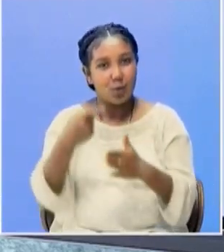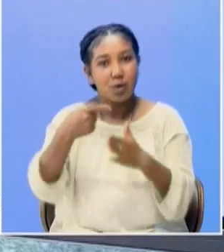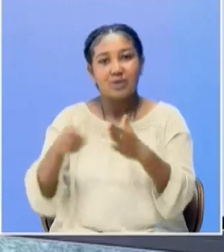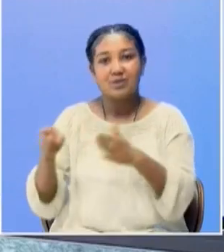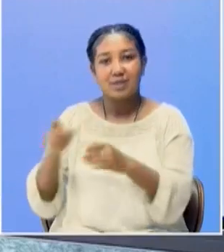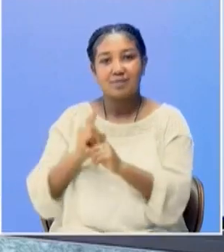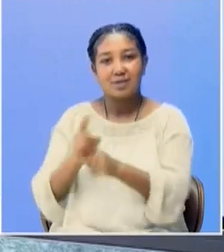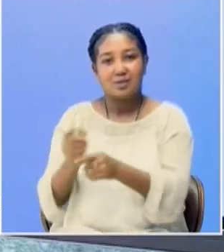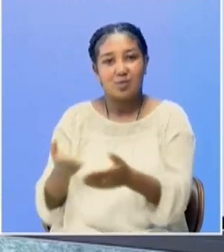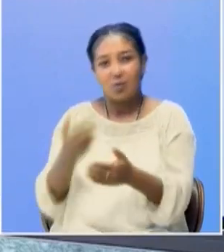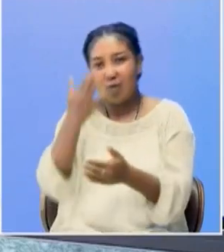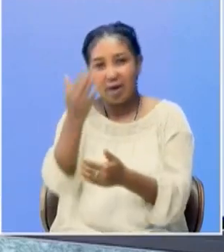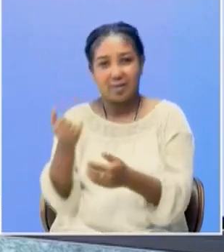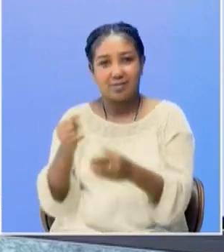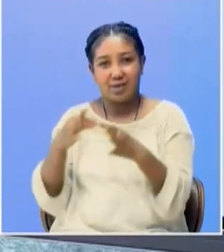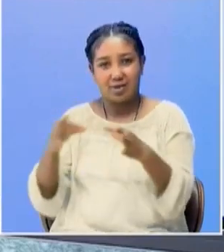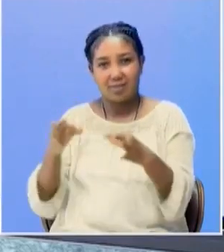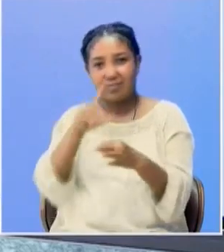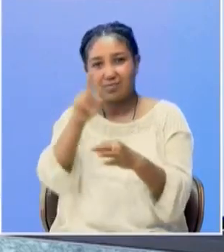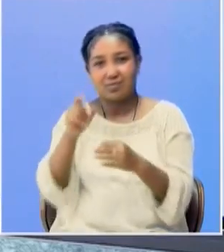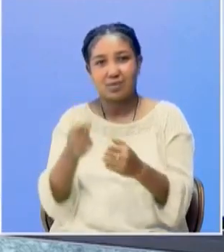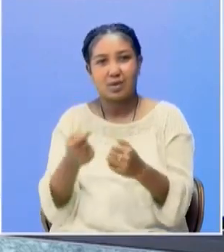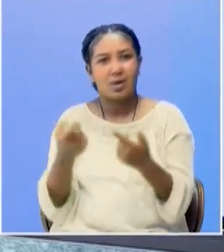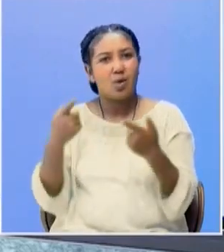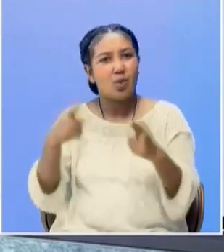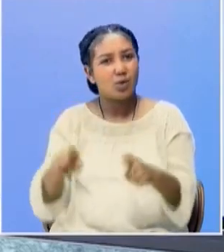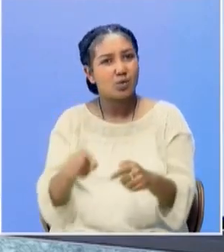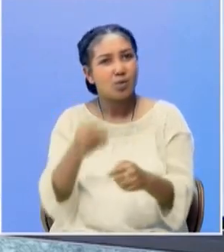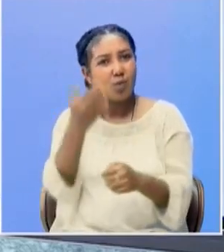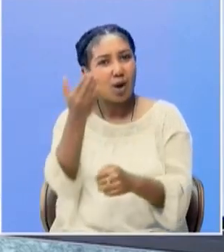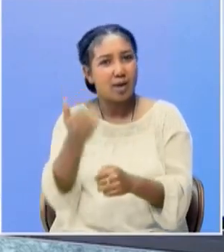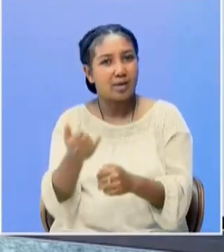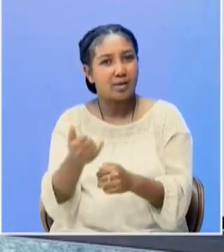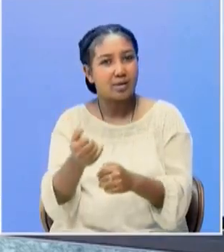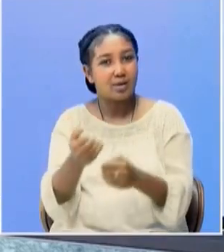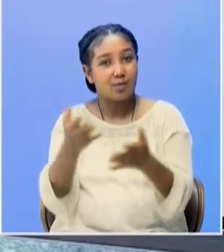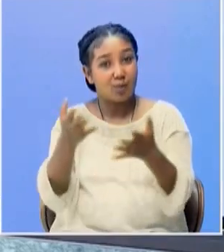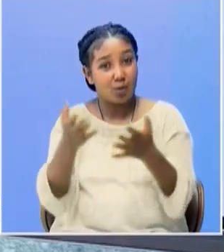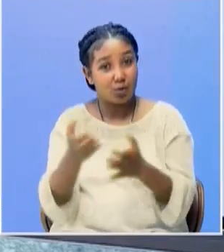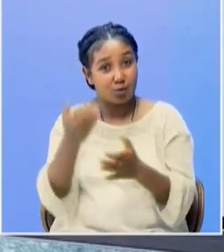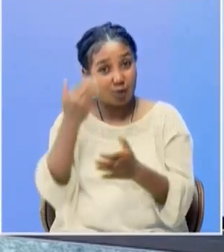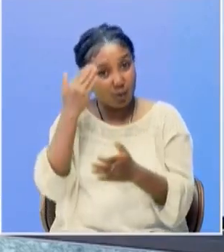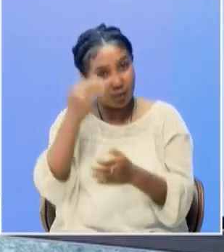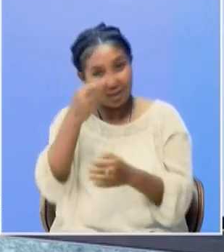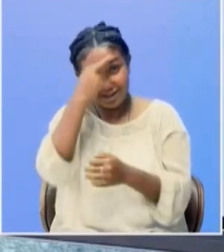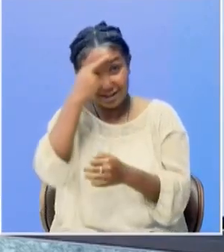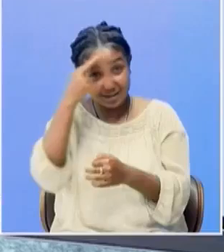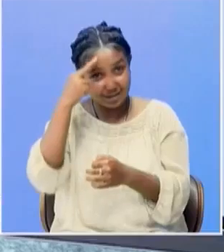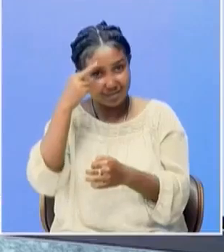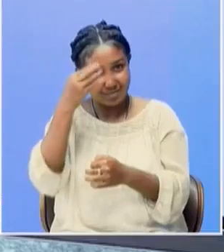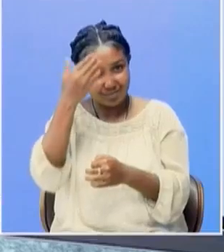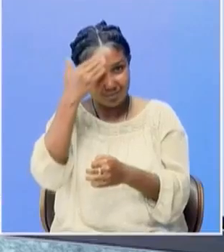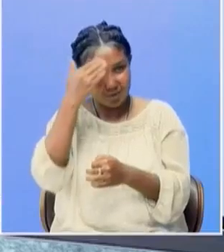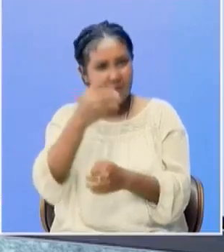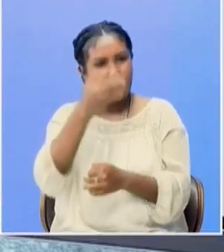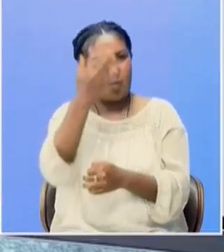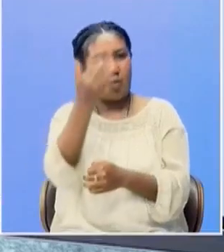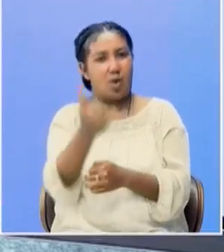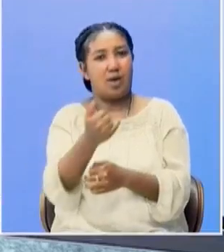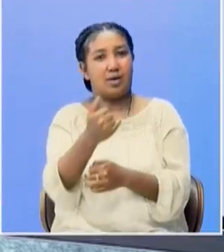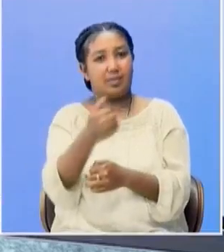this one? Why? When do we use the word why? If you want to know about the reason, okay? Why something